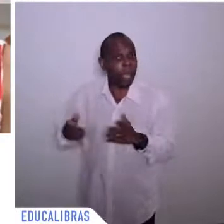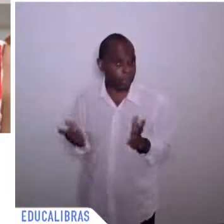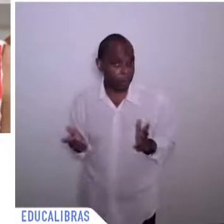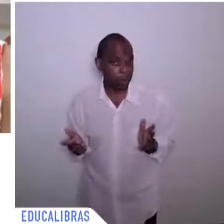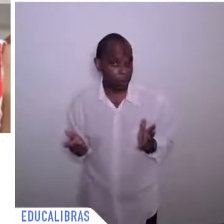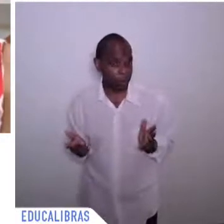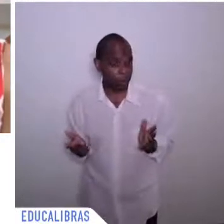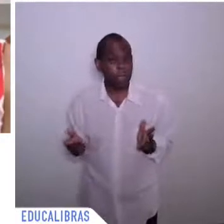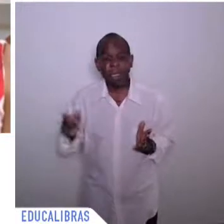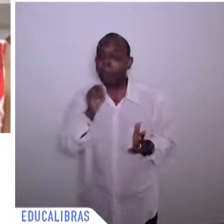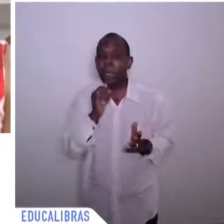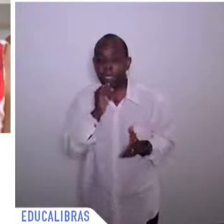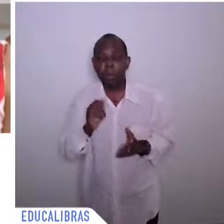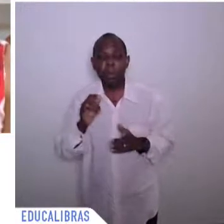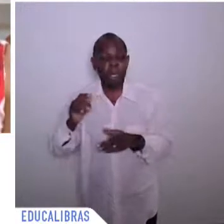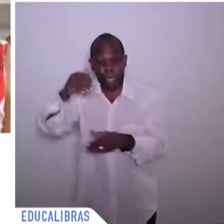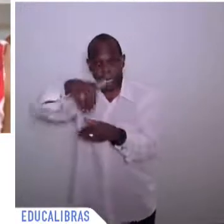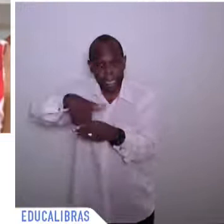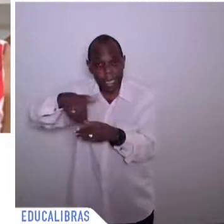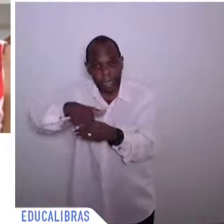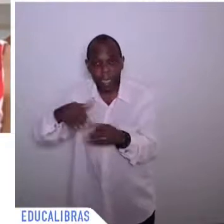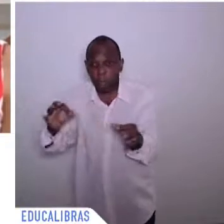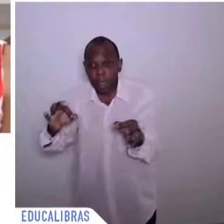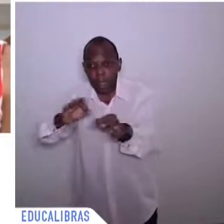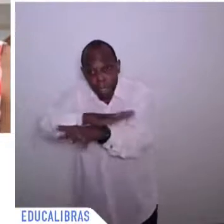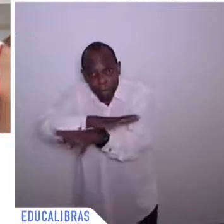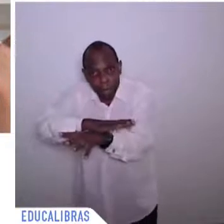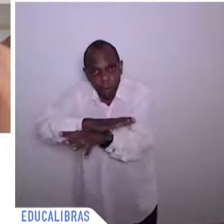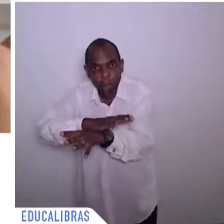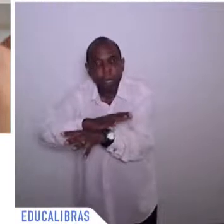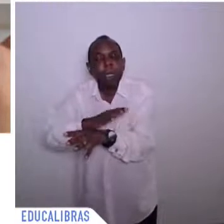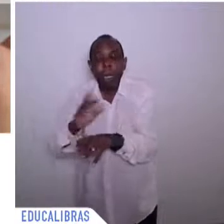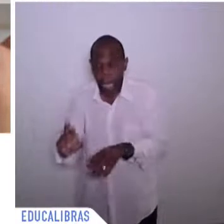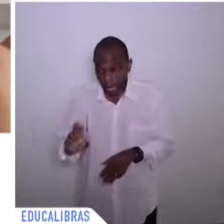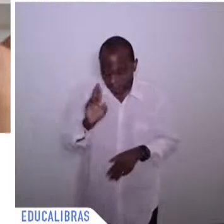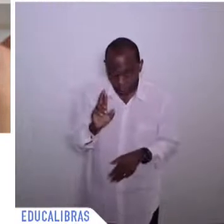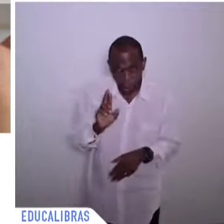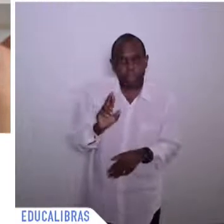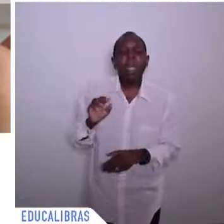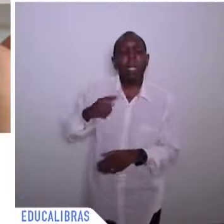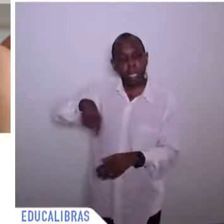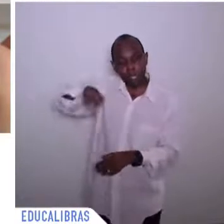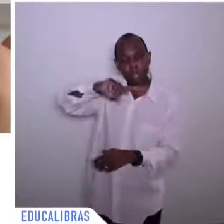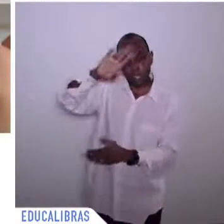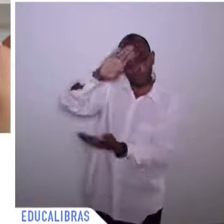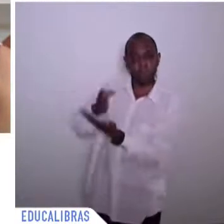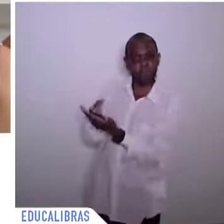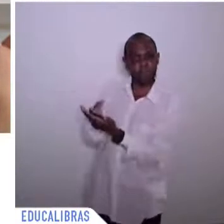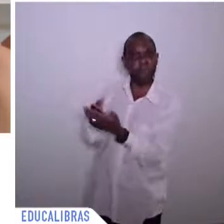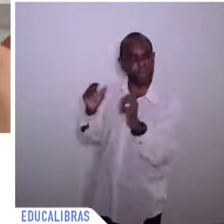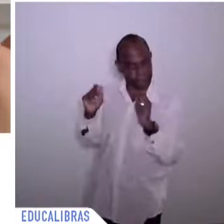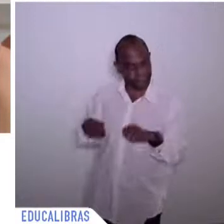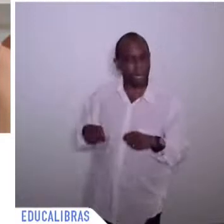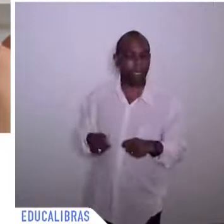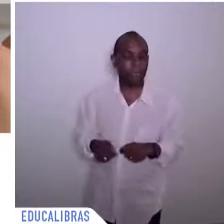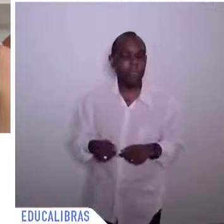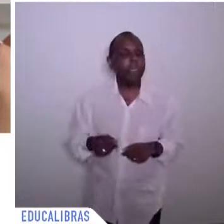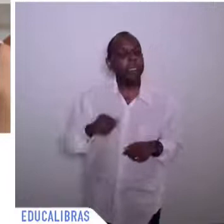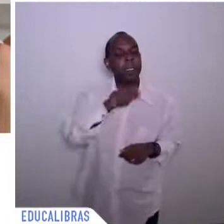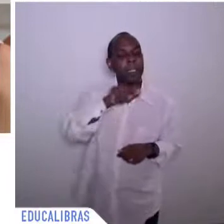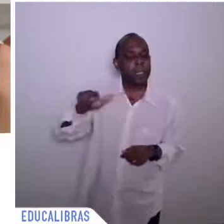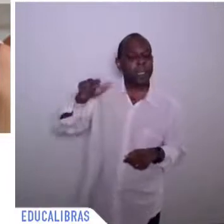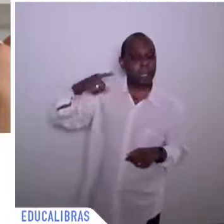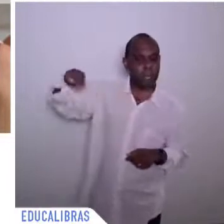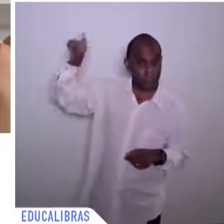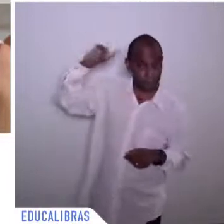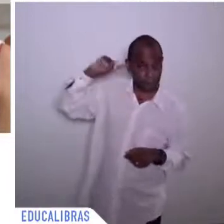or not, the legitimacy or not of the elections. And to start this debate, I want to mention a research that came out